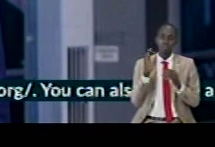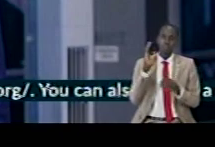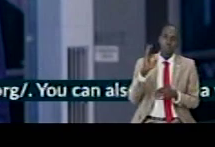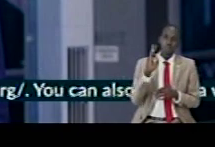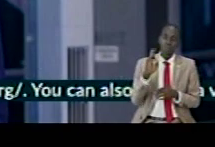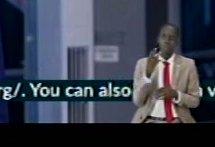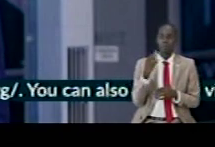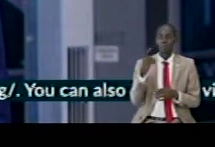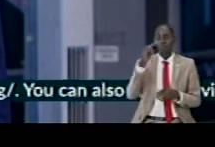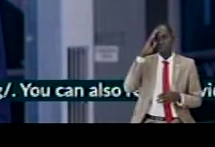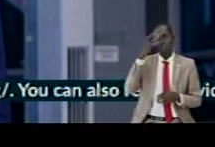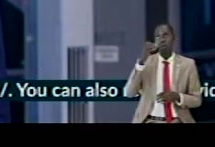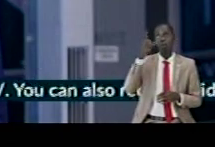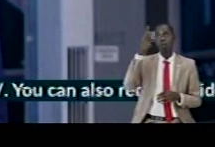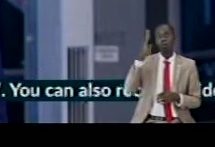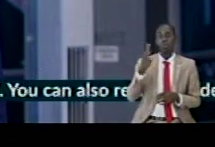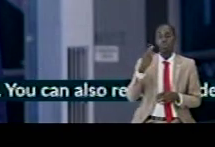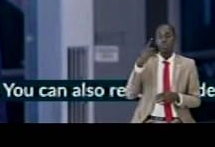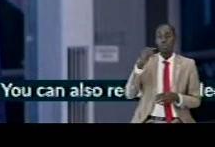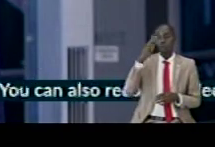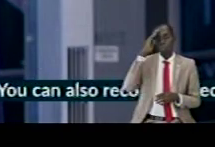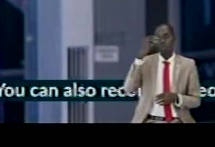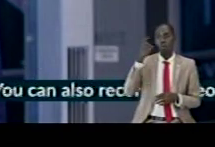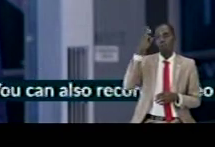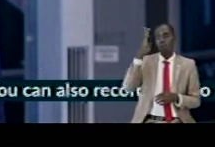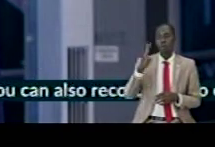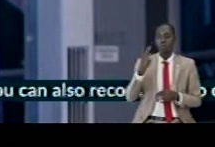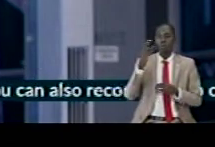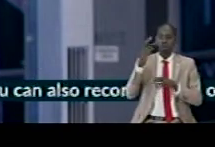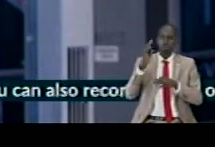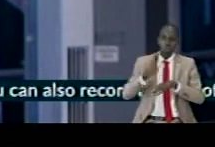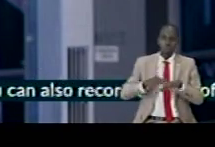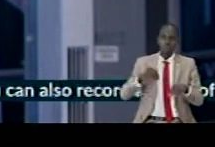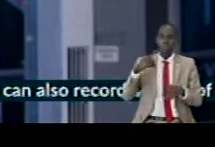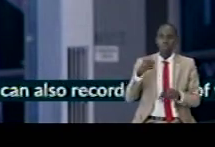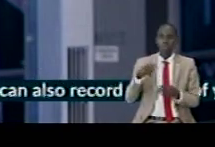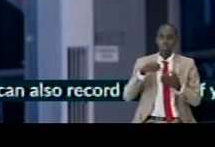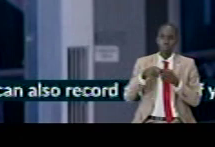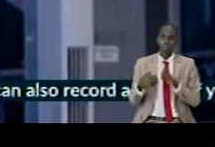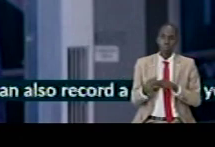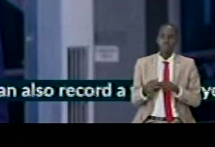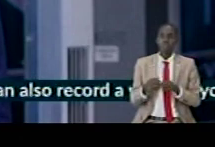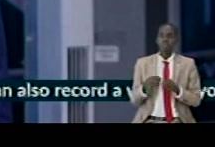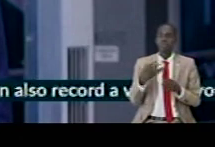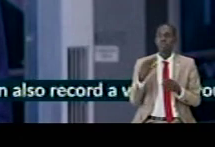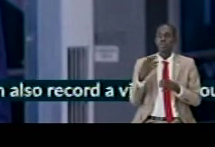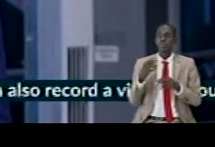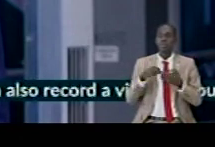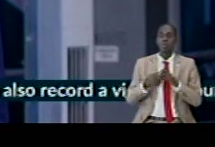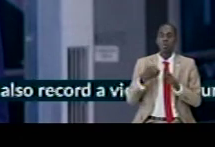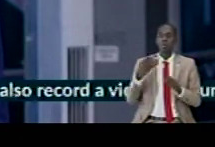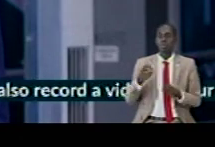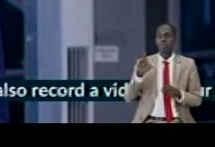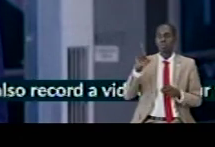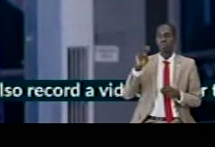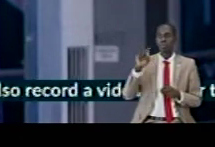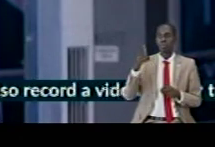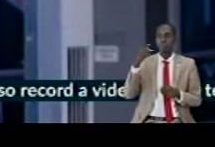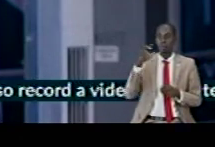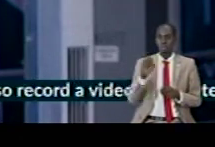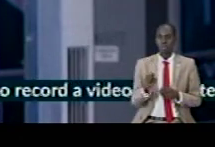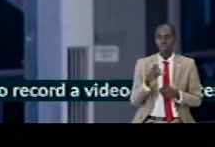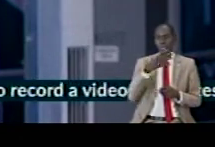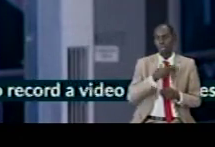he mentioned my name, he mentioned my problem, that those are having a lungs problem, that God is going to touch them. And I believe